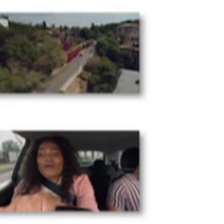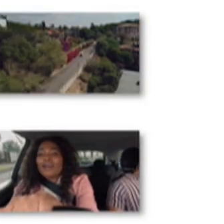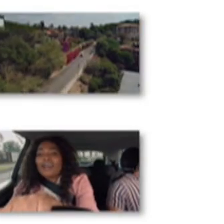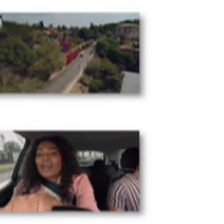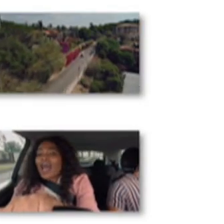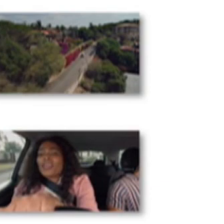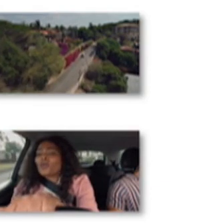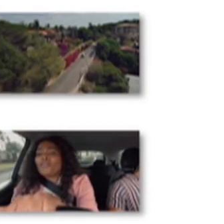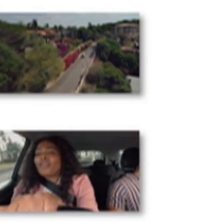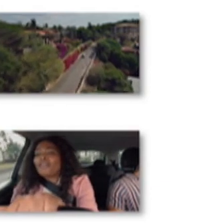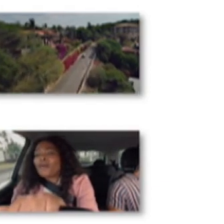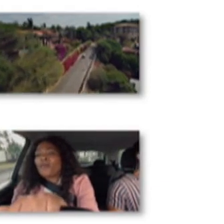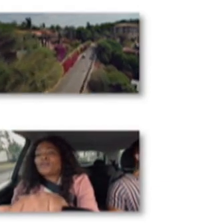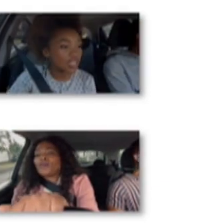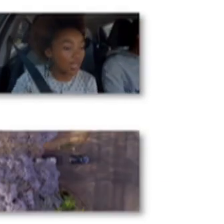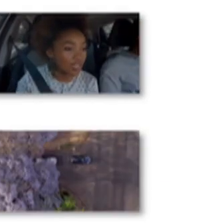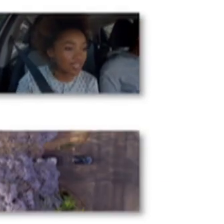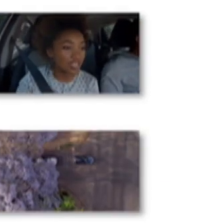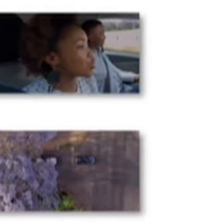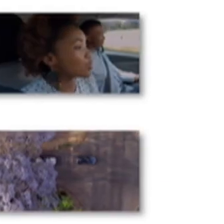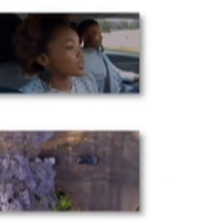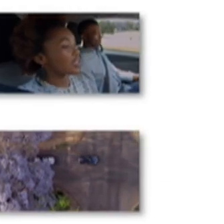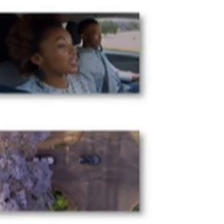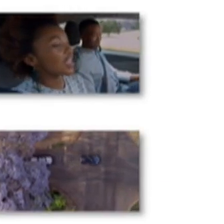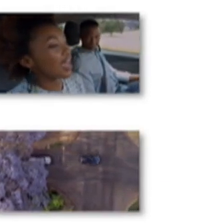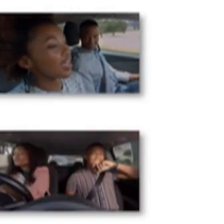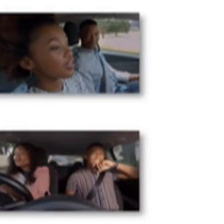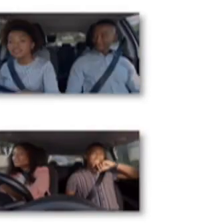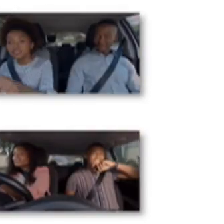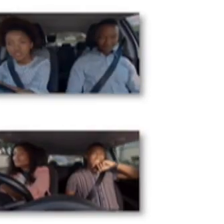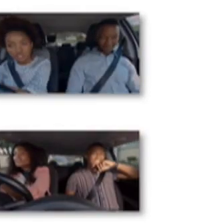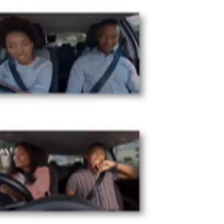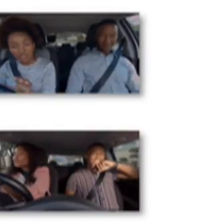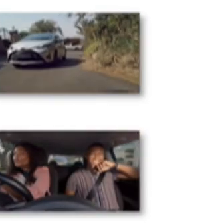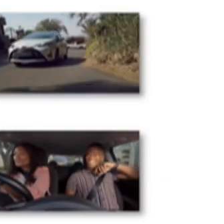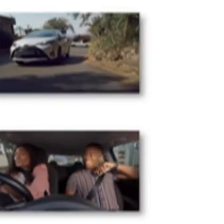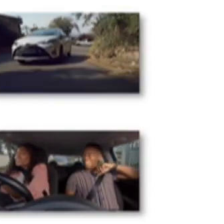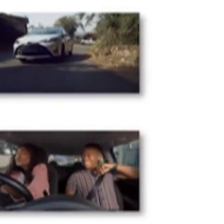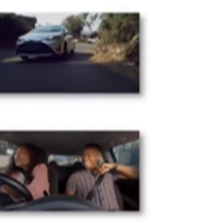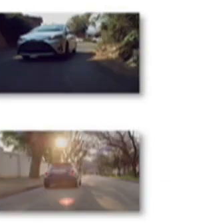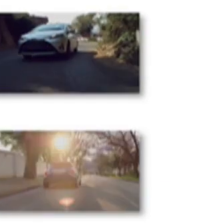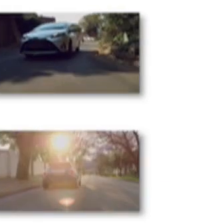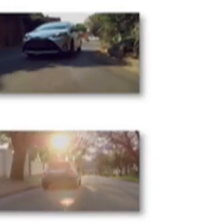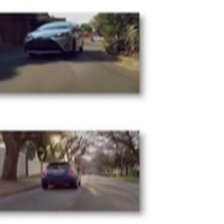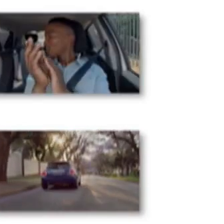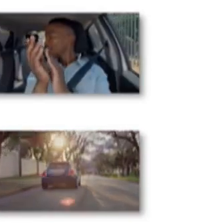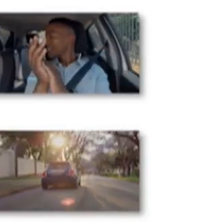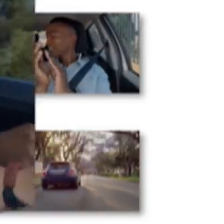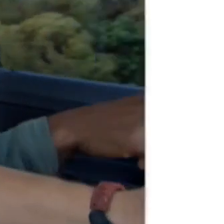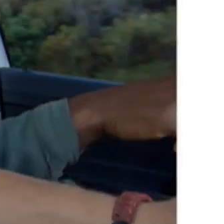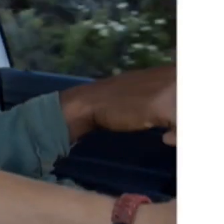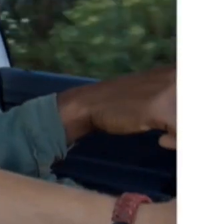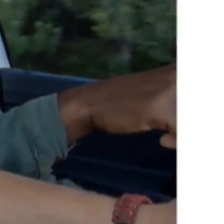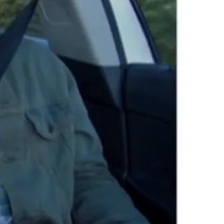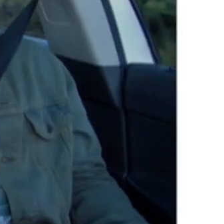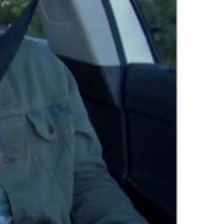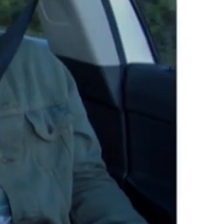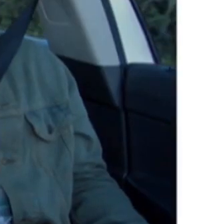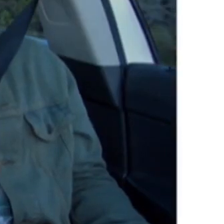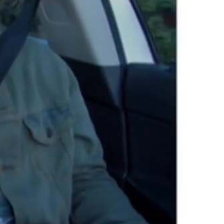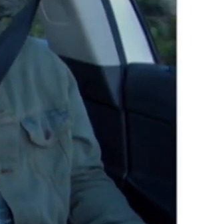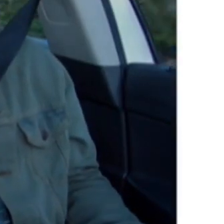34473 or call 08600 60000 and chenchadaide. If you don't do it, you may regret it, so do it now. There's a silver lining